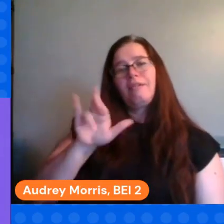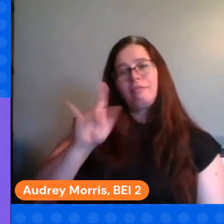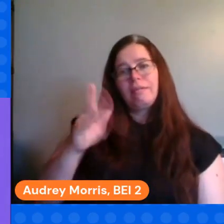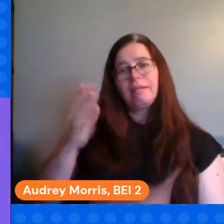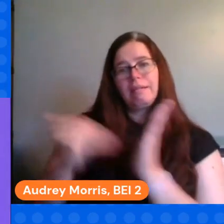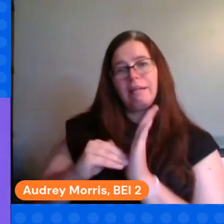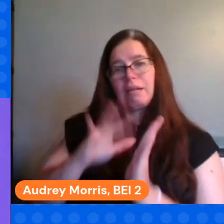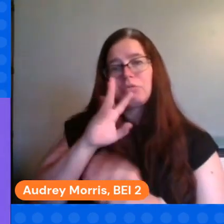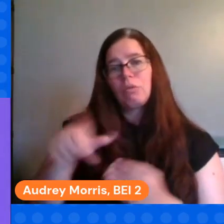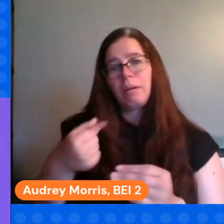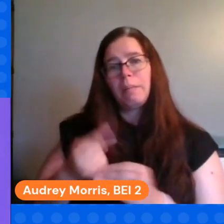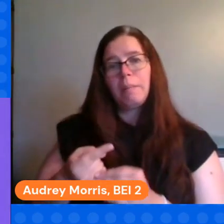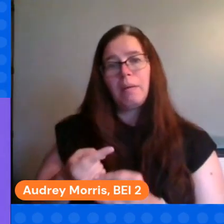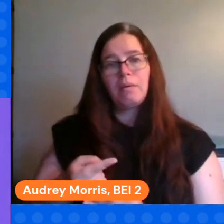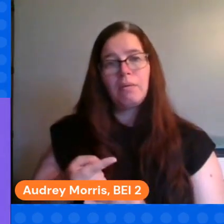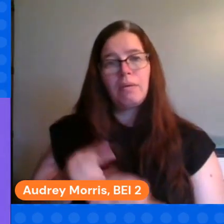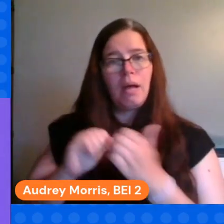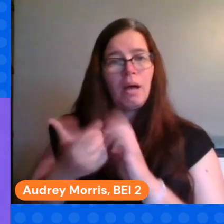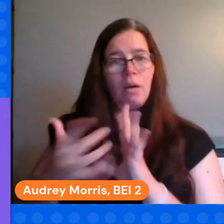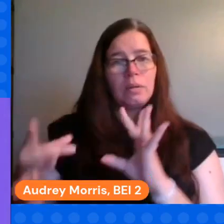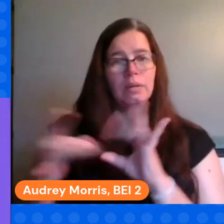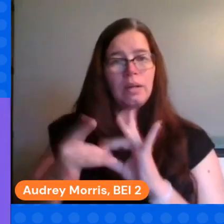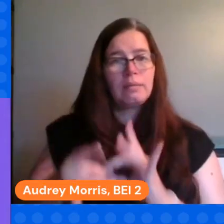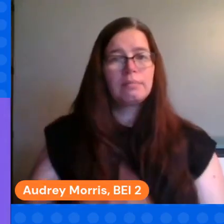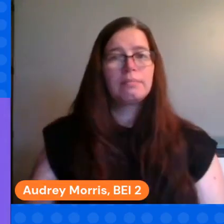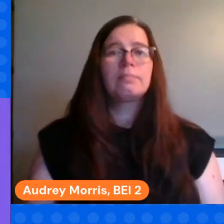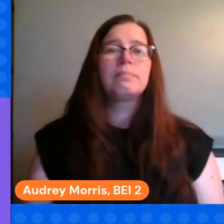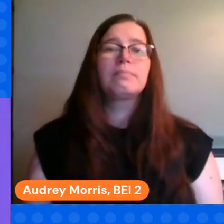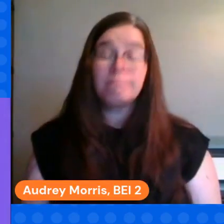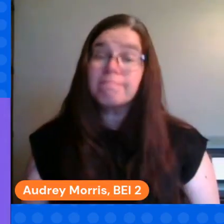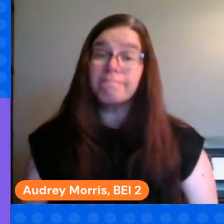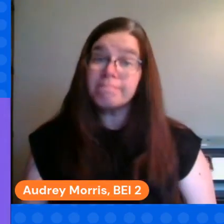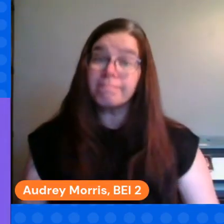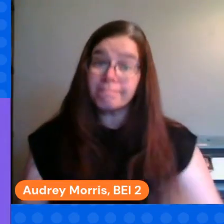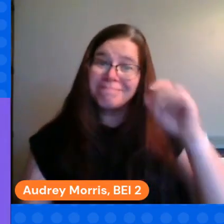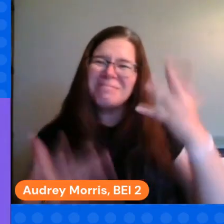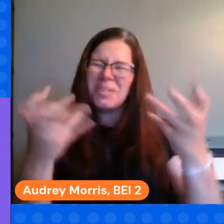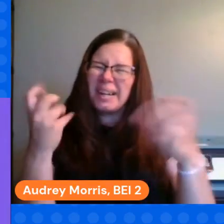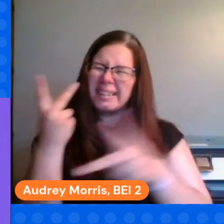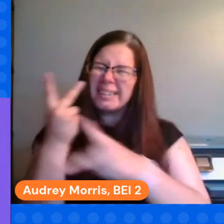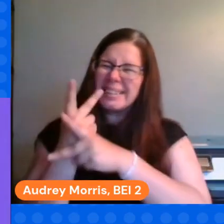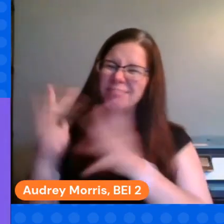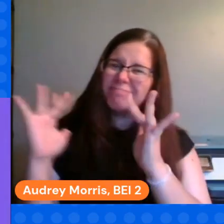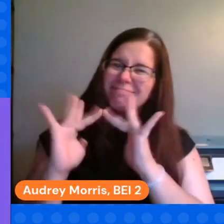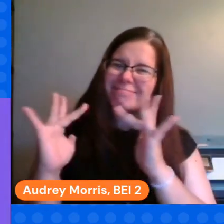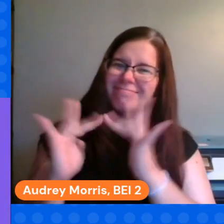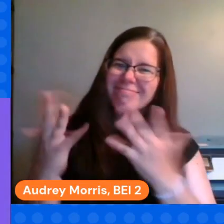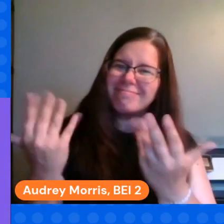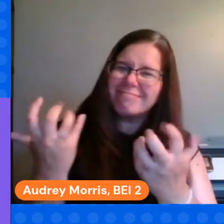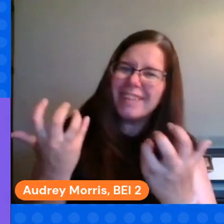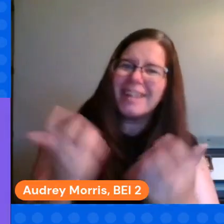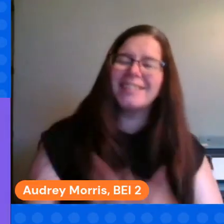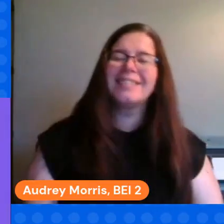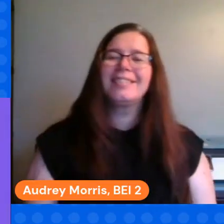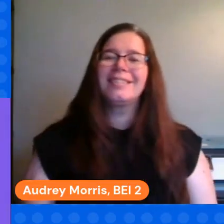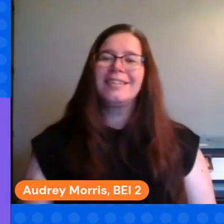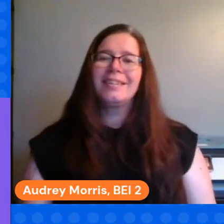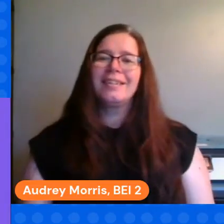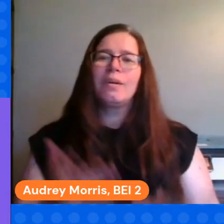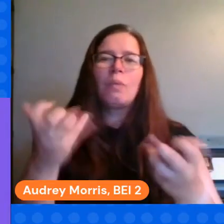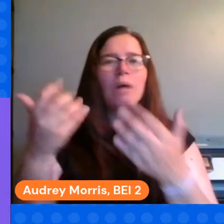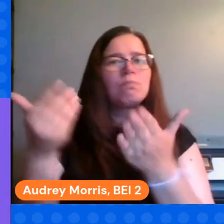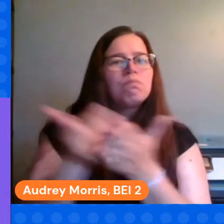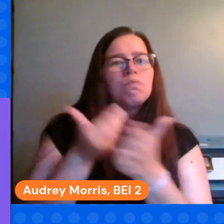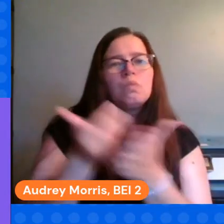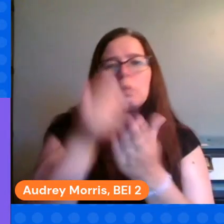about how to connect. Yeah, we love to stay in touch. And if you want the newest news about